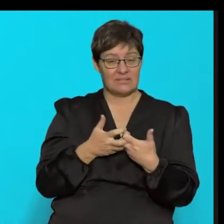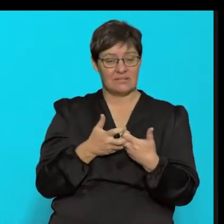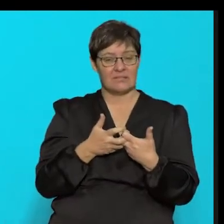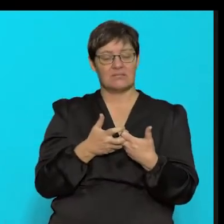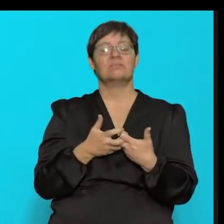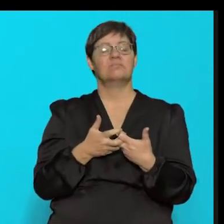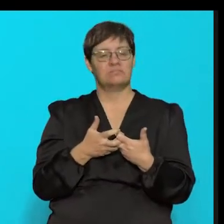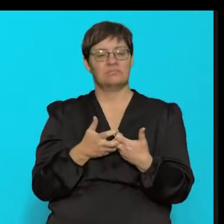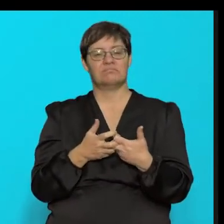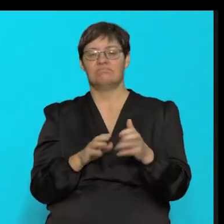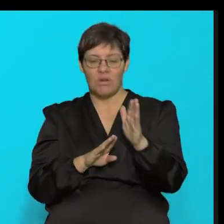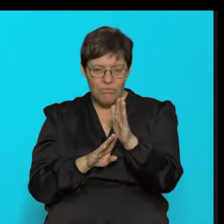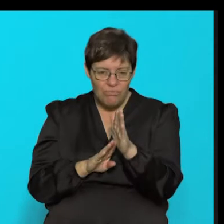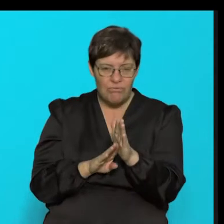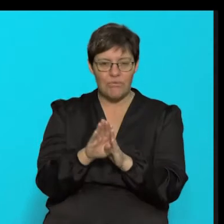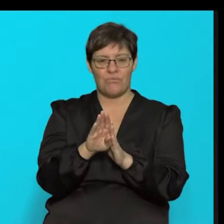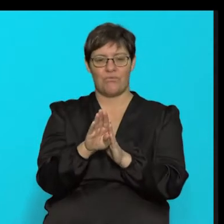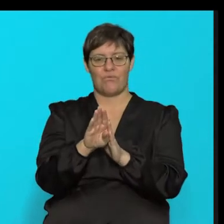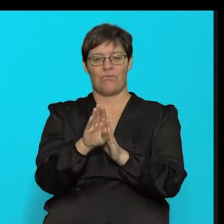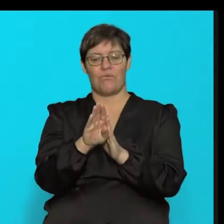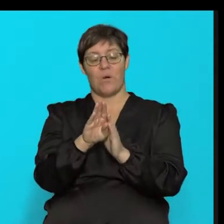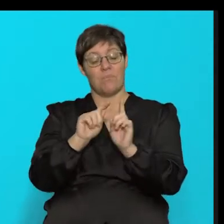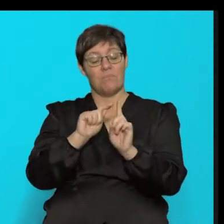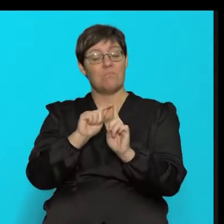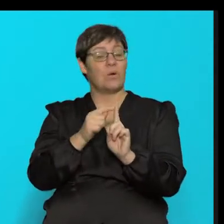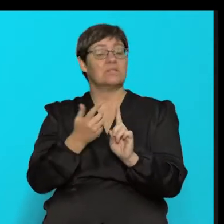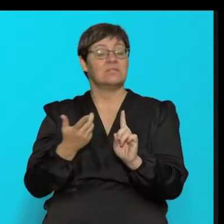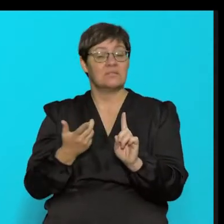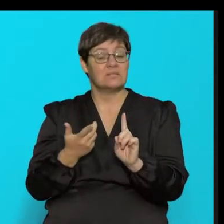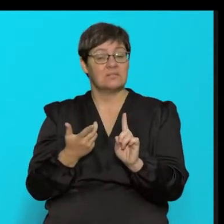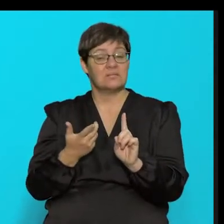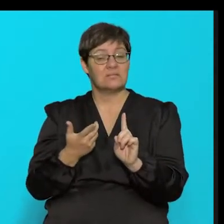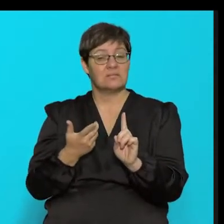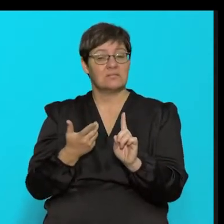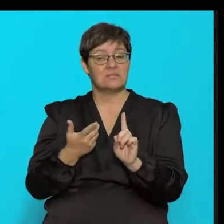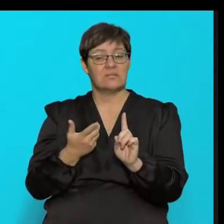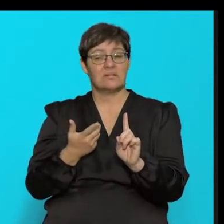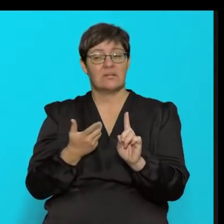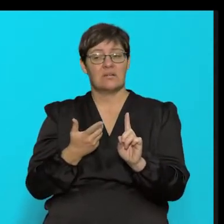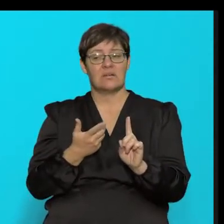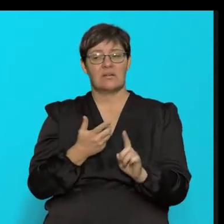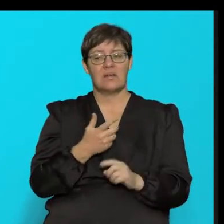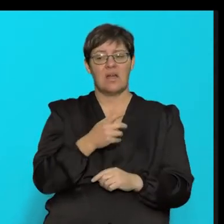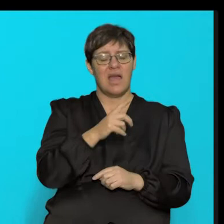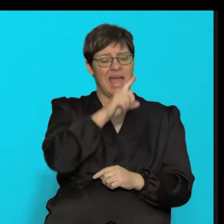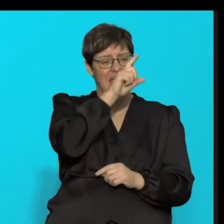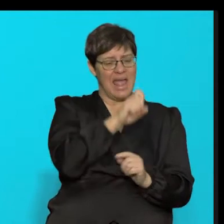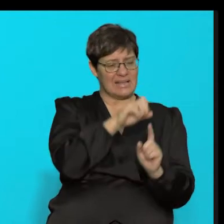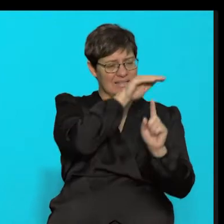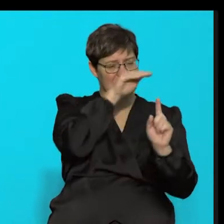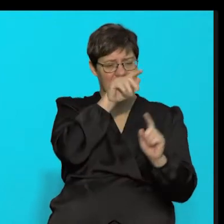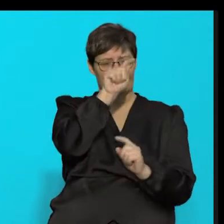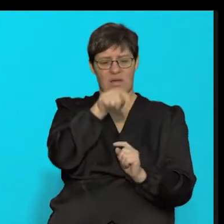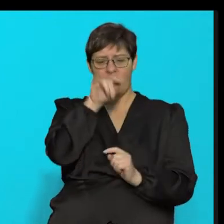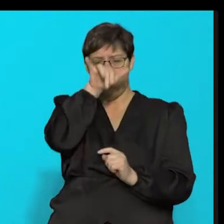fit always passes through the point x bar, y bar. What is x bar,